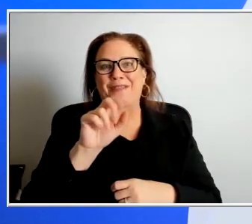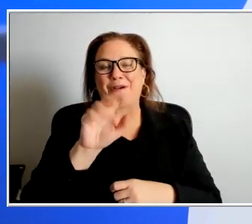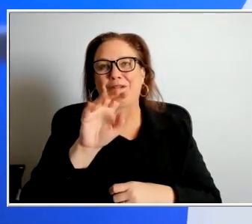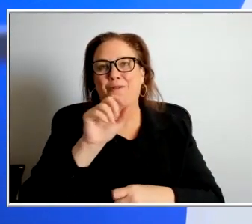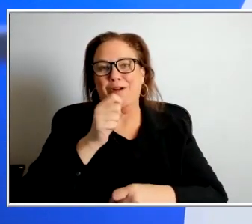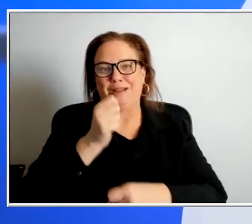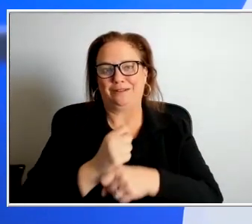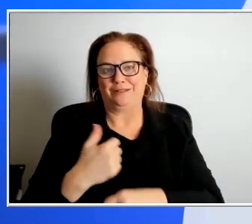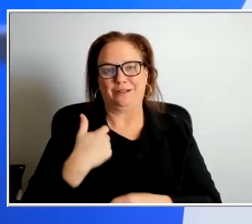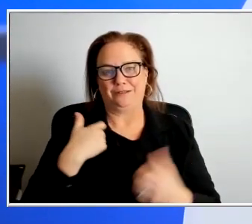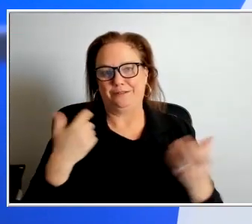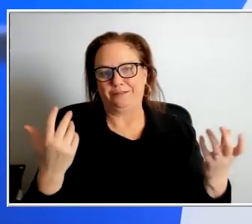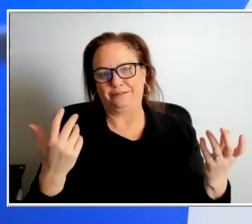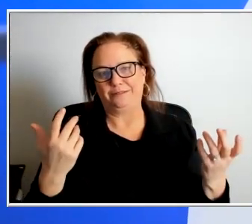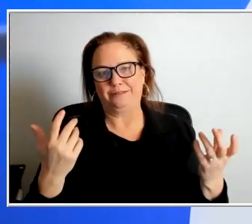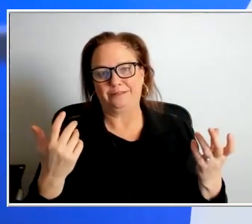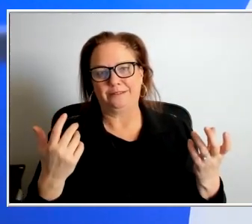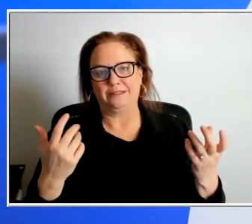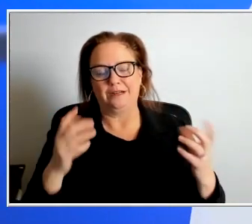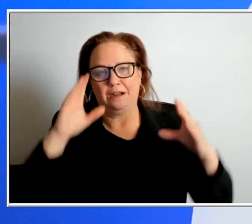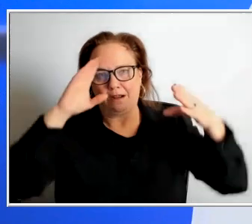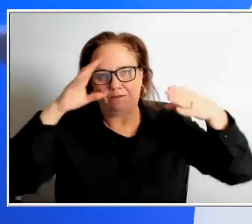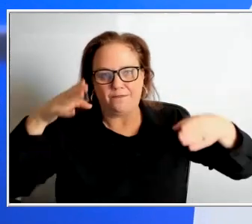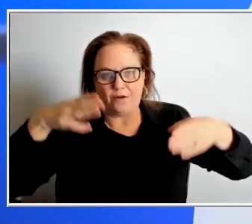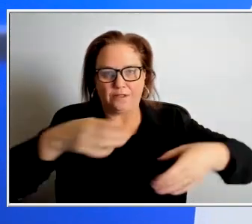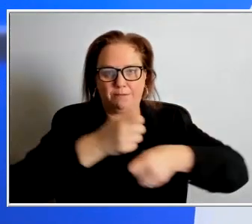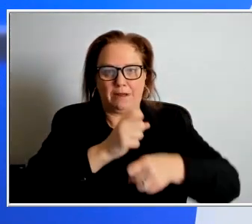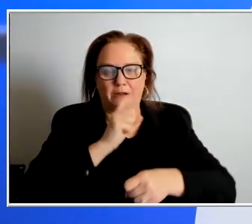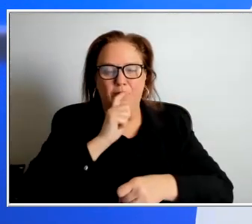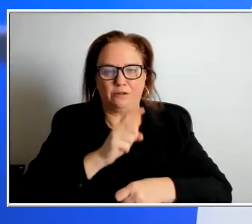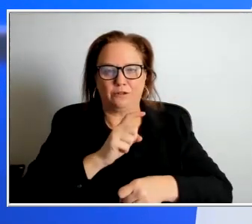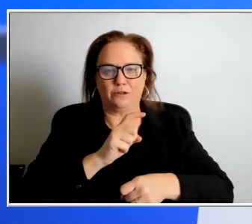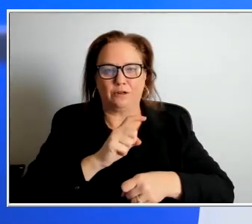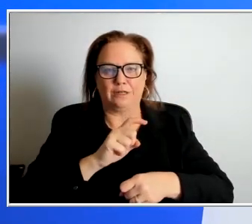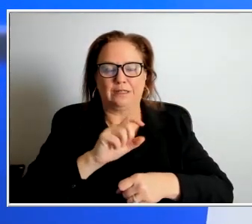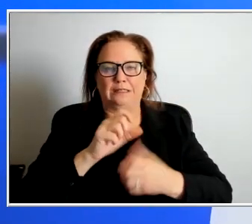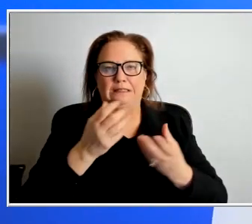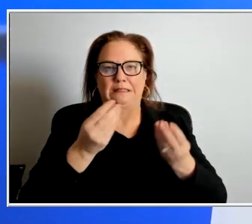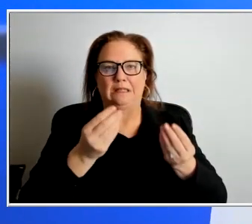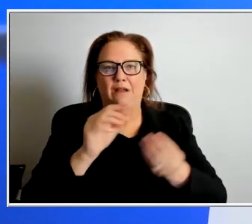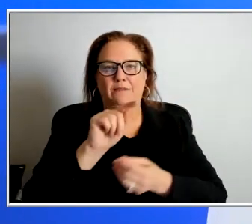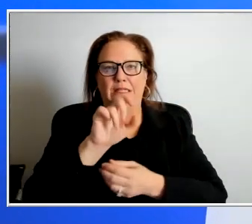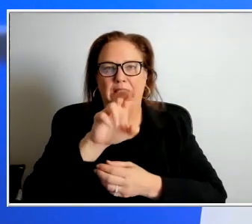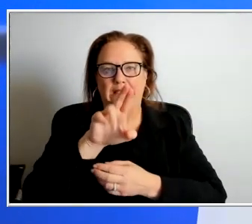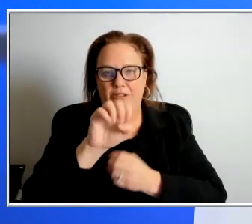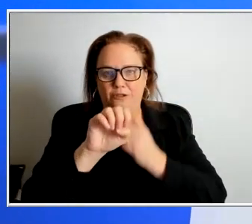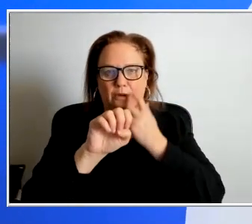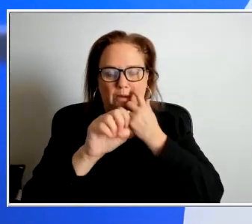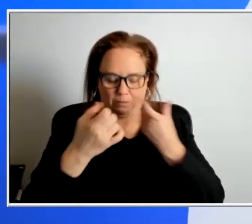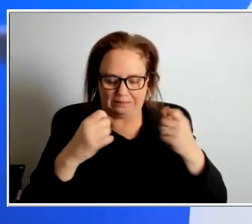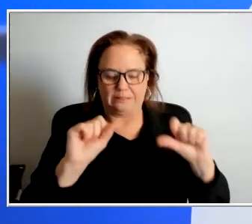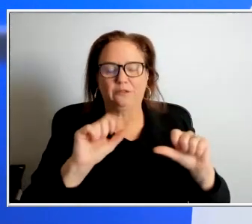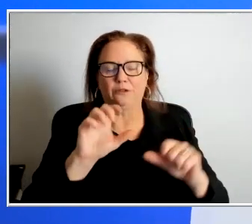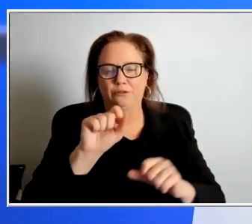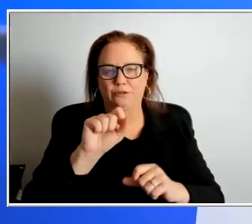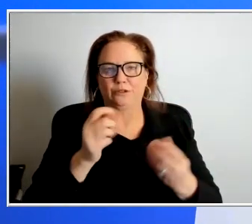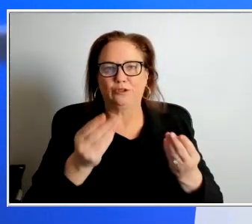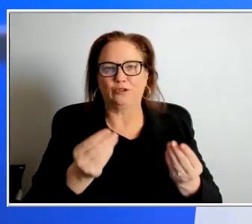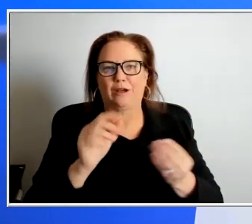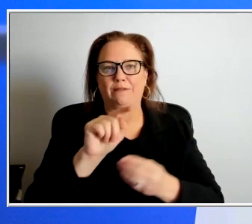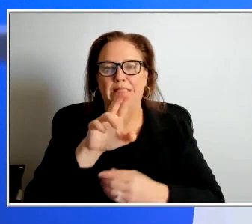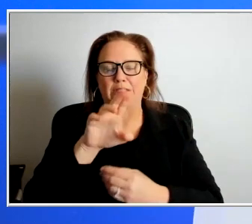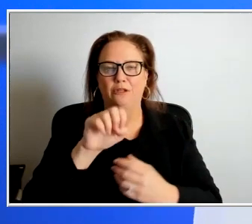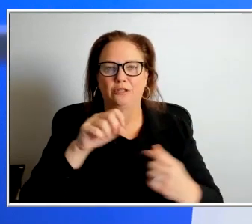be, focused on making sure there was a good soft tissue envelope, which of course we still do anyway, so that it can interface well